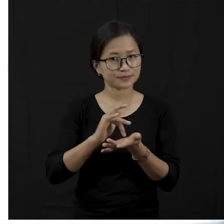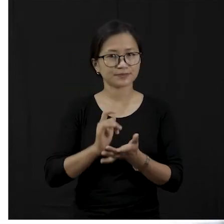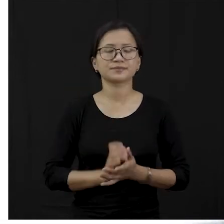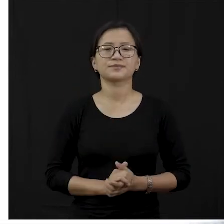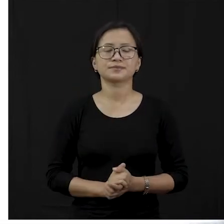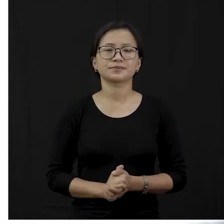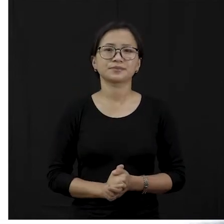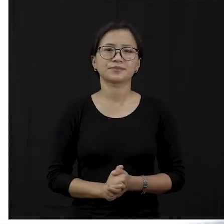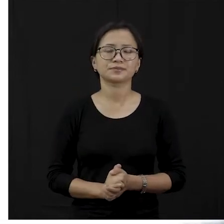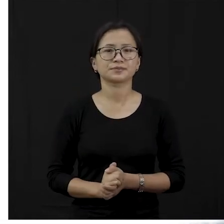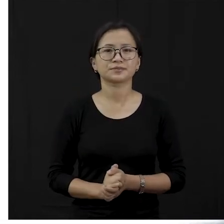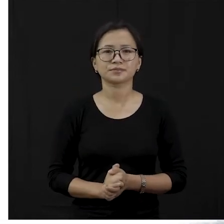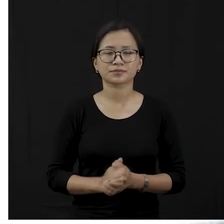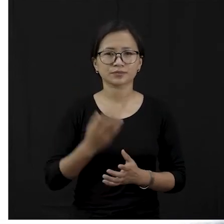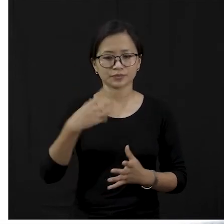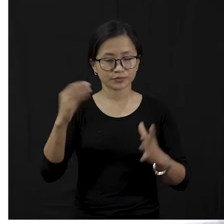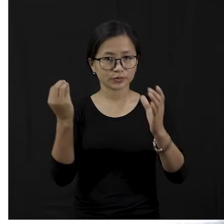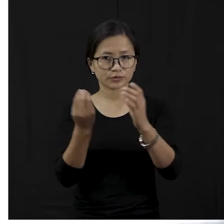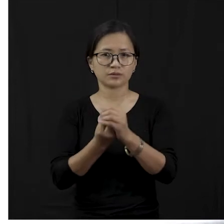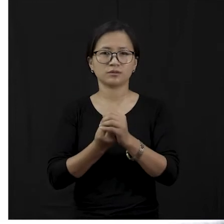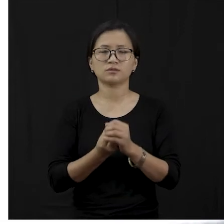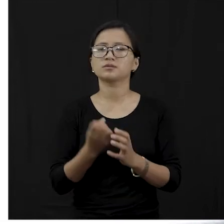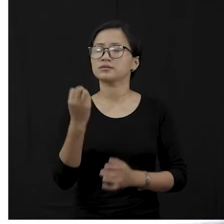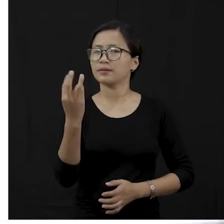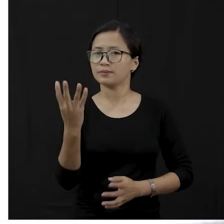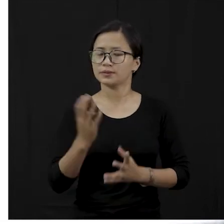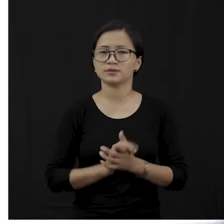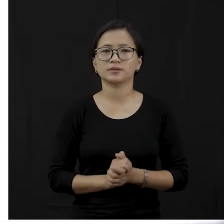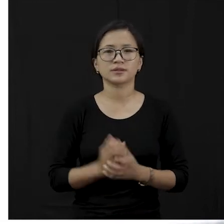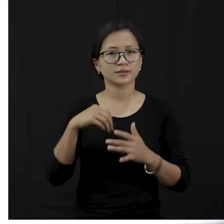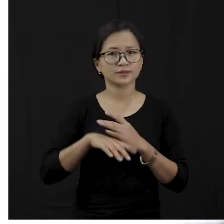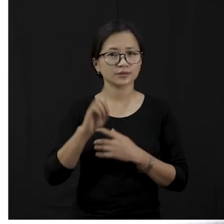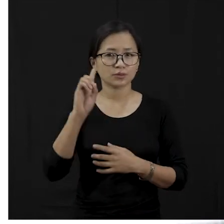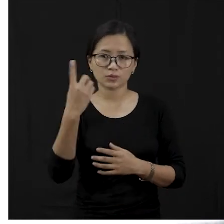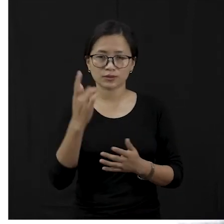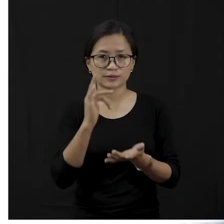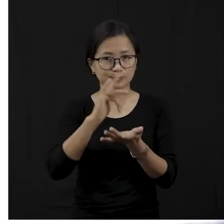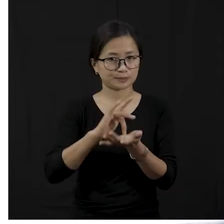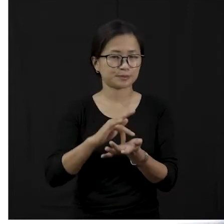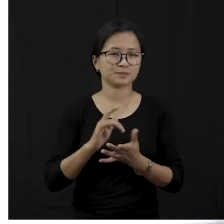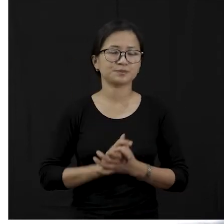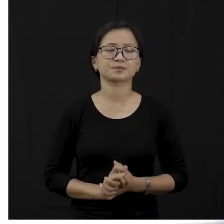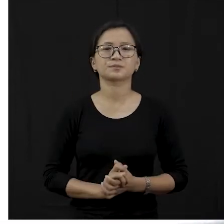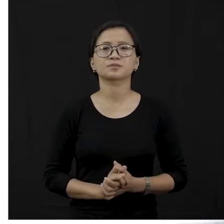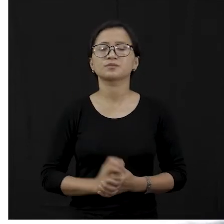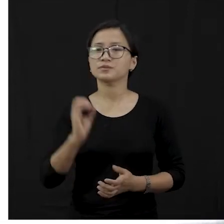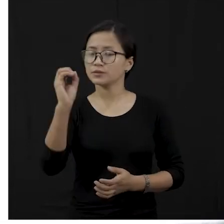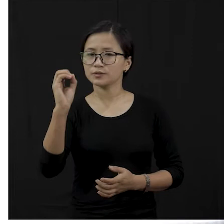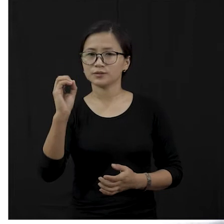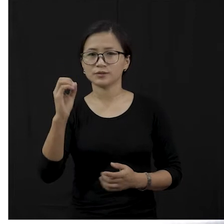first we are going to add the numbers in the ones place. Right?